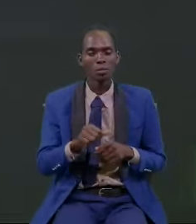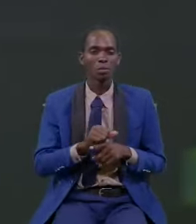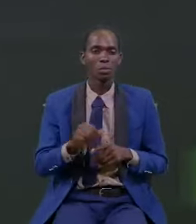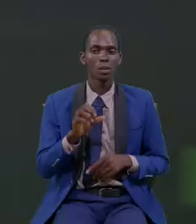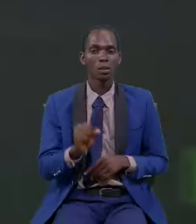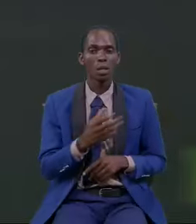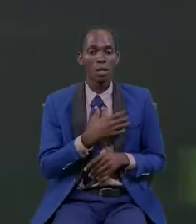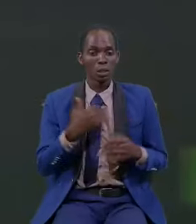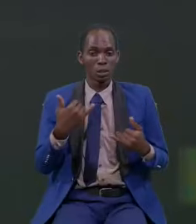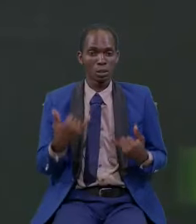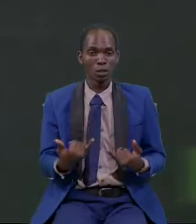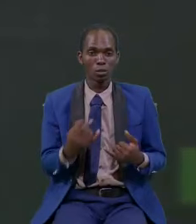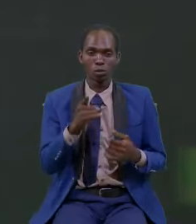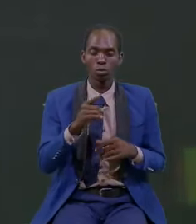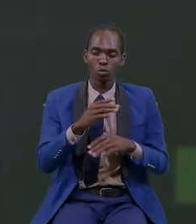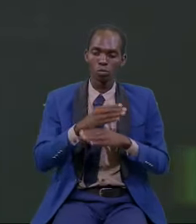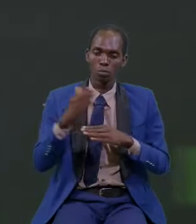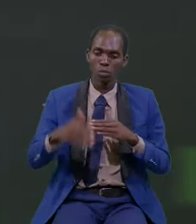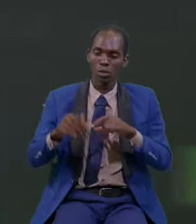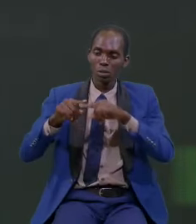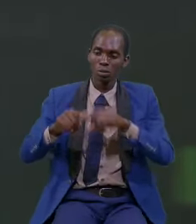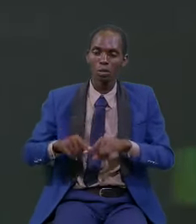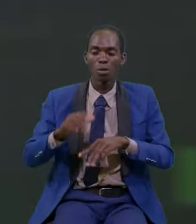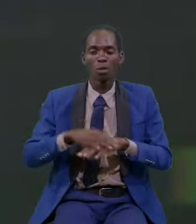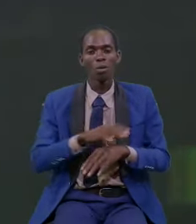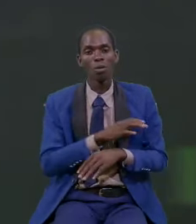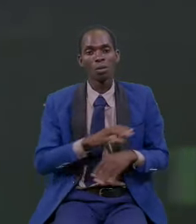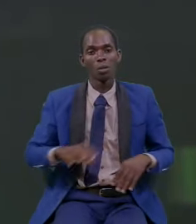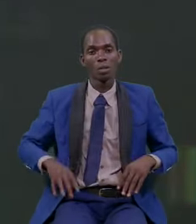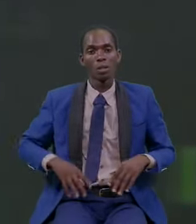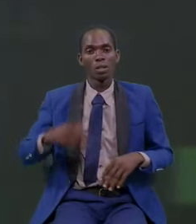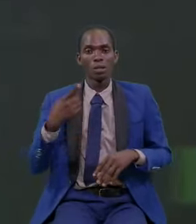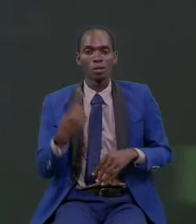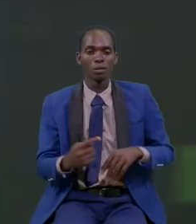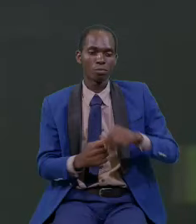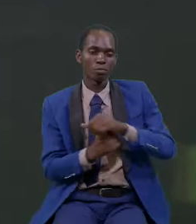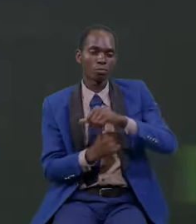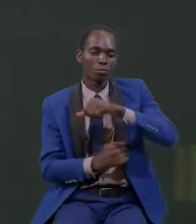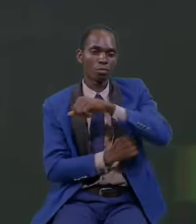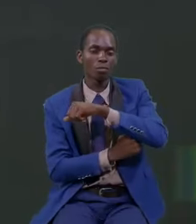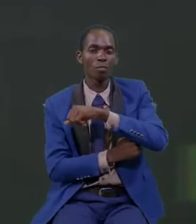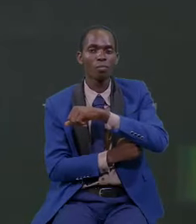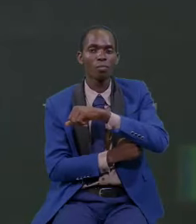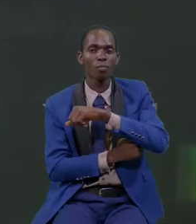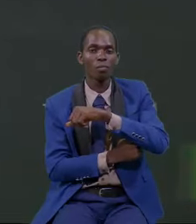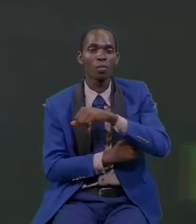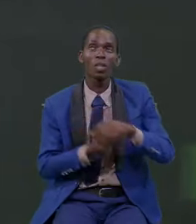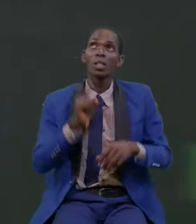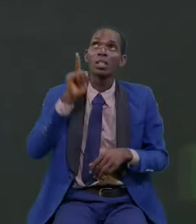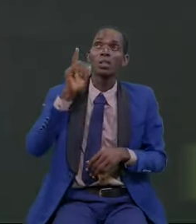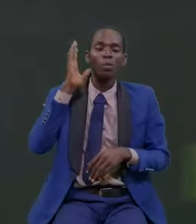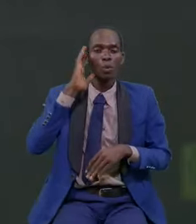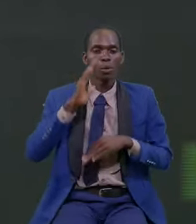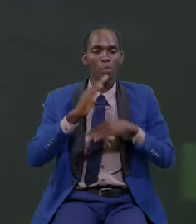rely on Christ, the foundation. He'll build you up.